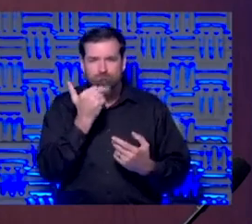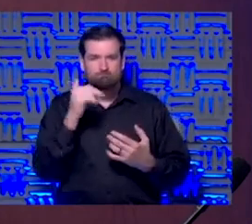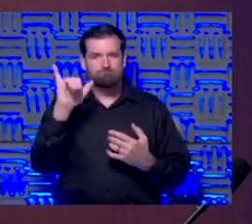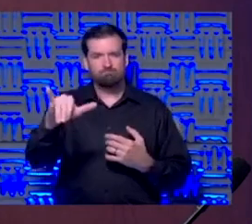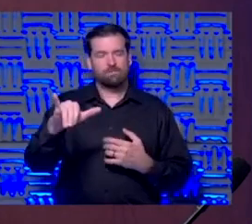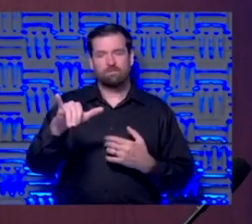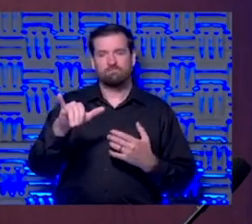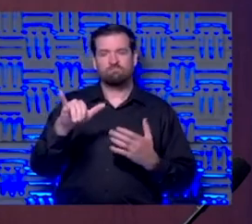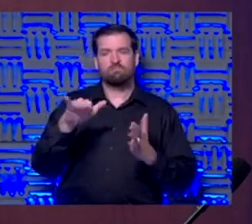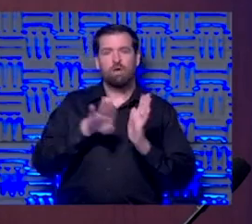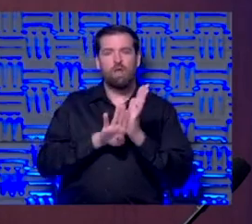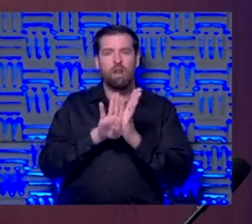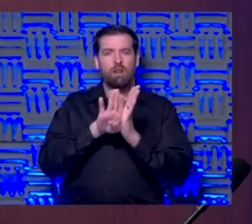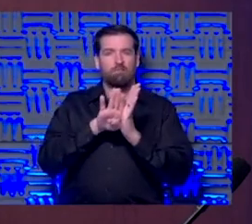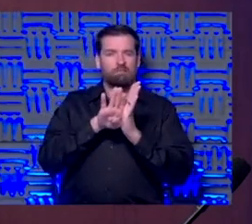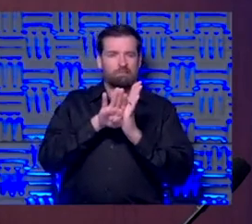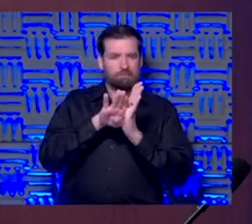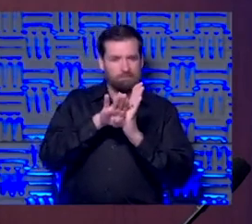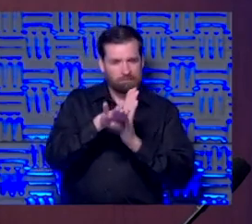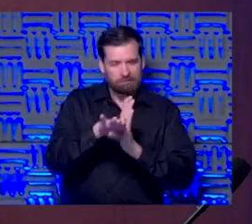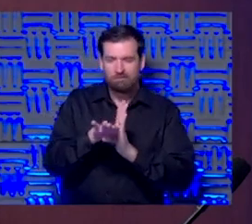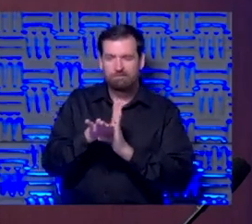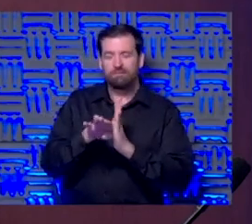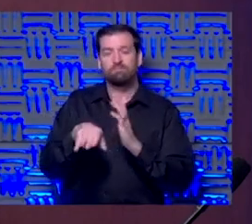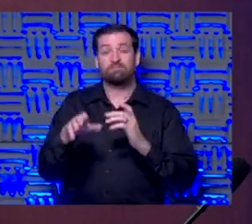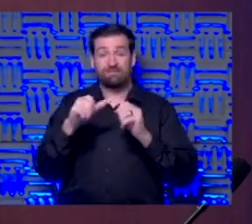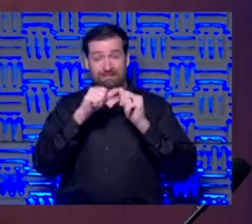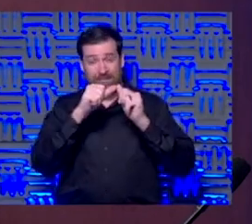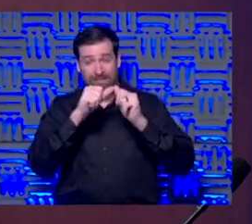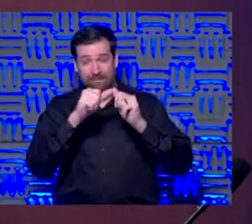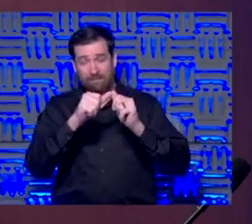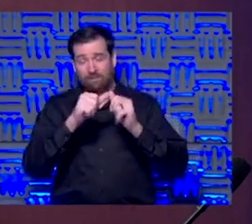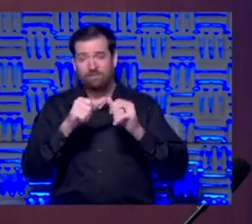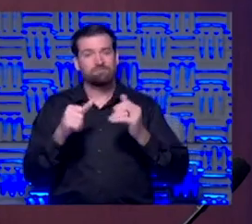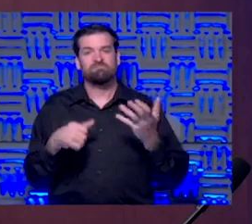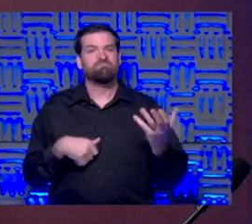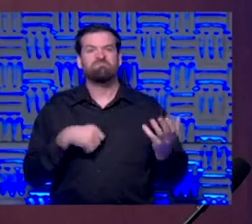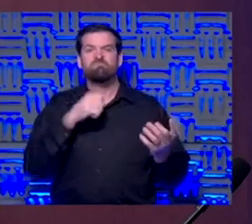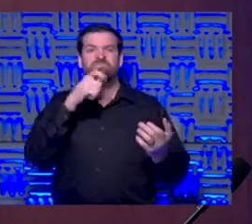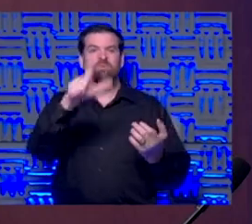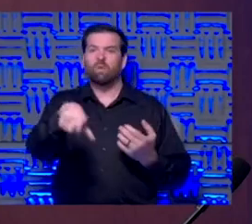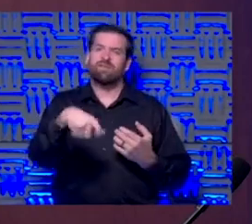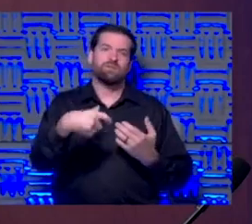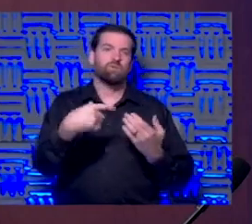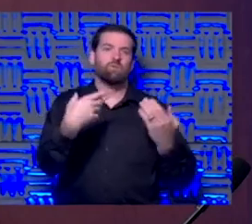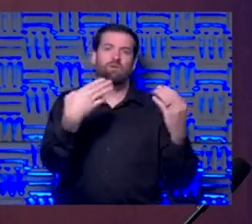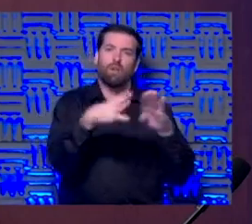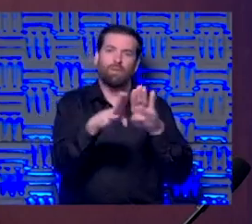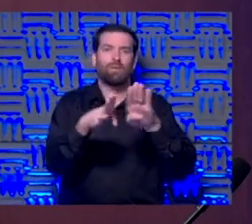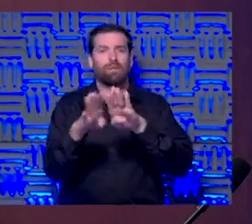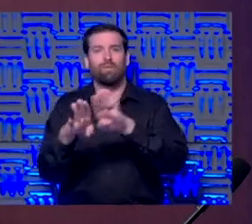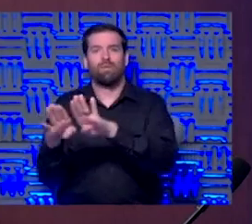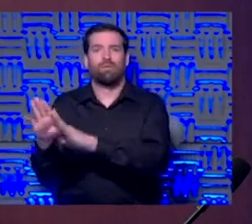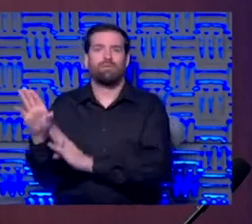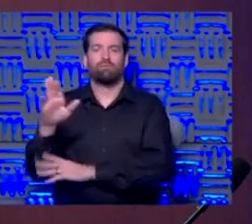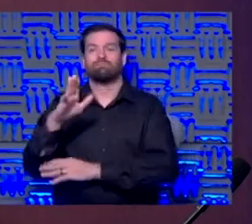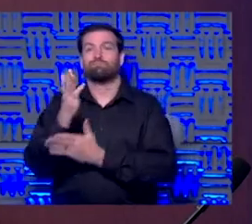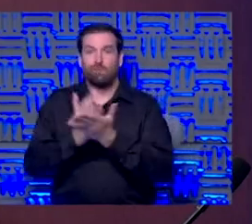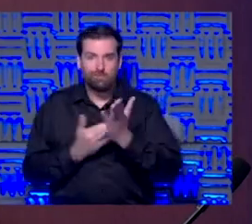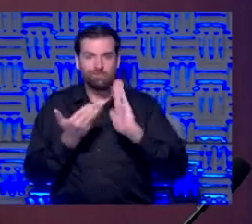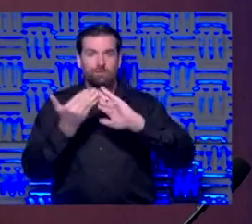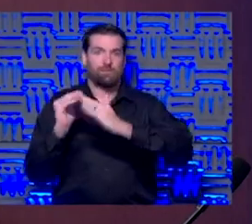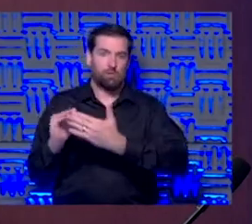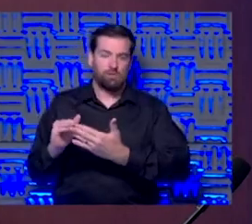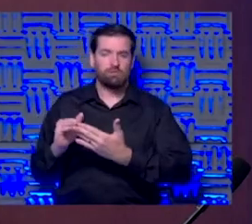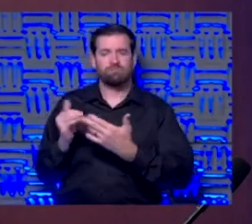turn of that curve. We are. We're starting to be KC. And if we can continue to see that turn, you know, we won't need to shut down, other parts of our community.